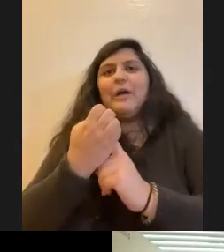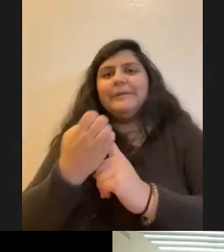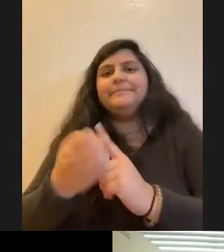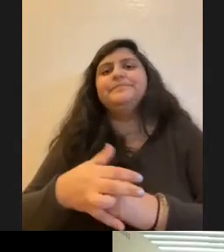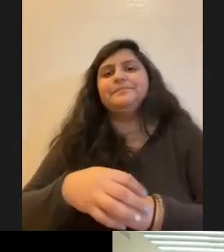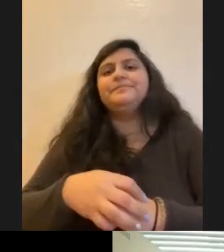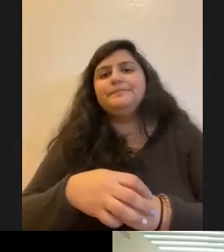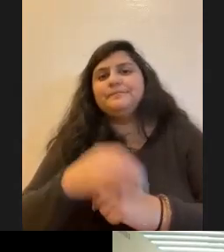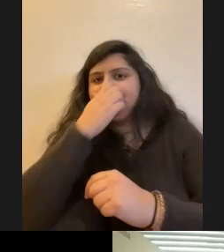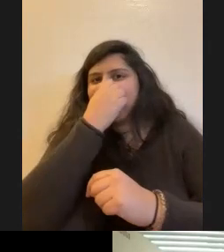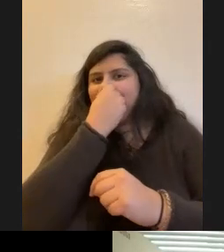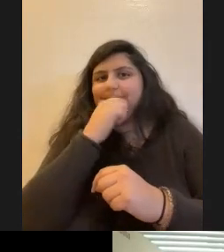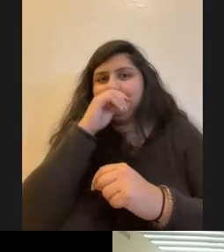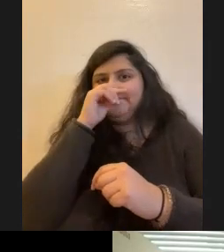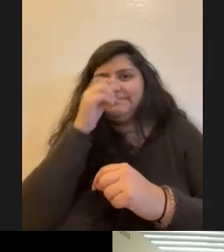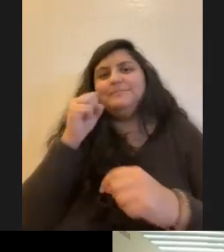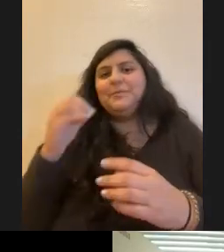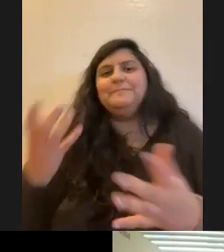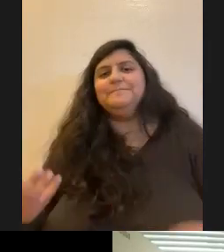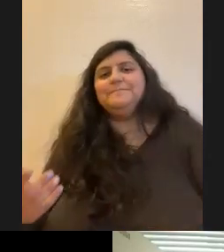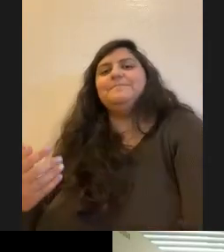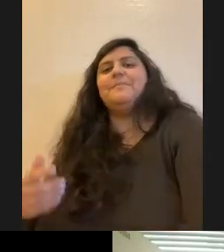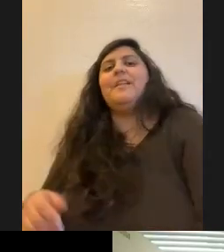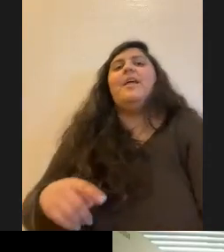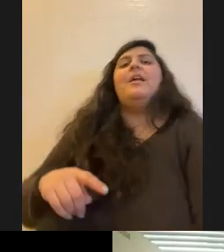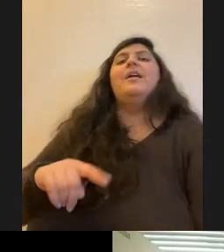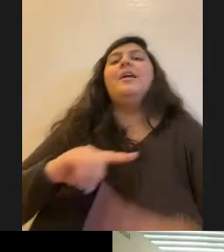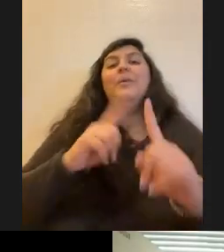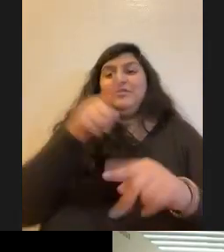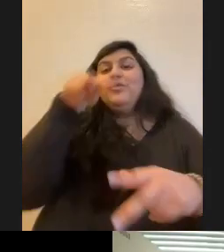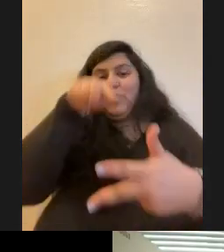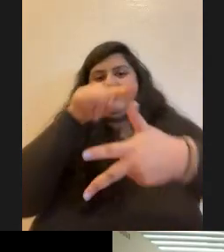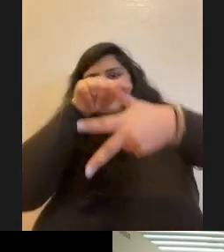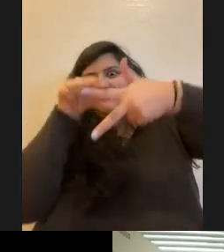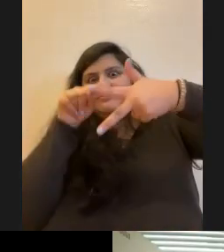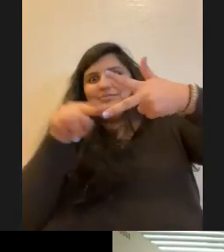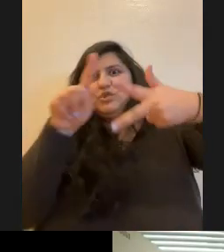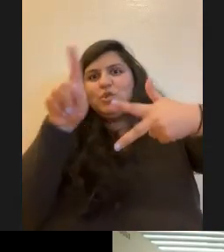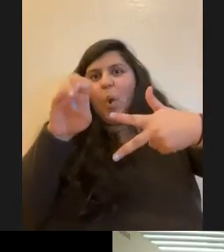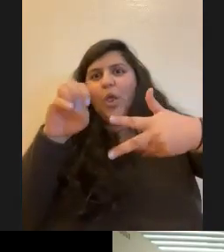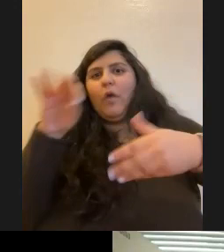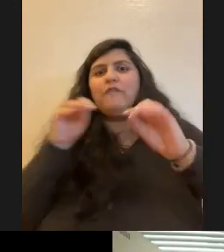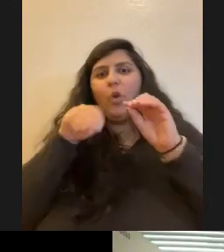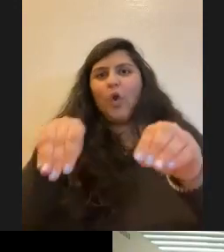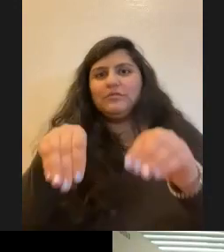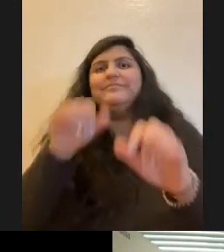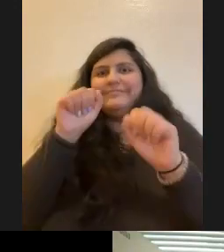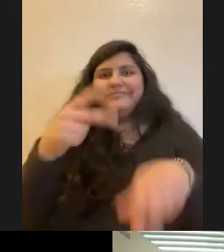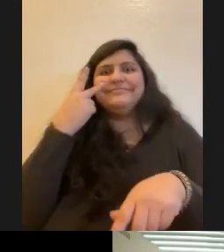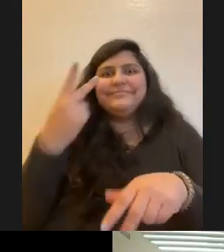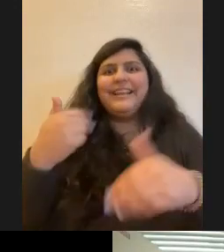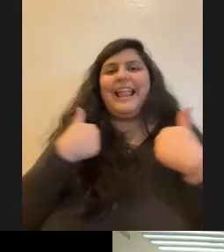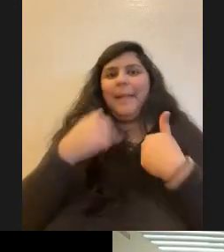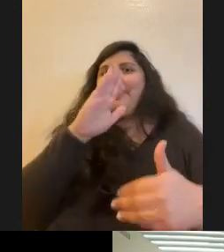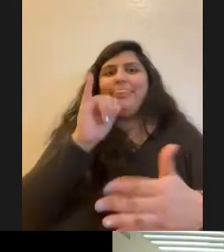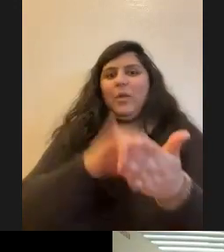And yeah, if you ever like look up the zones of the ocean, it's like really cool to see animals you'll never see at the